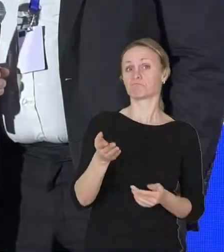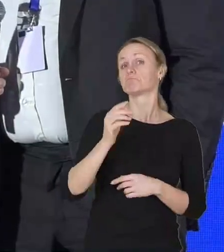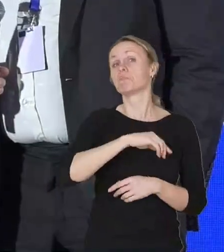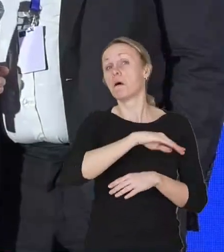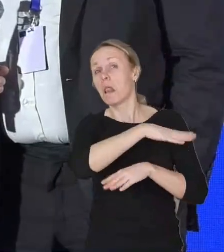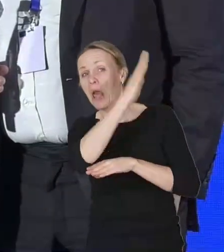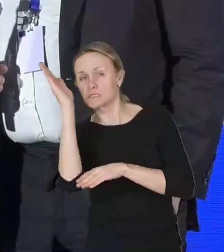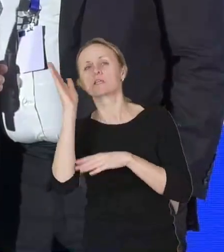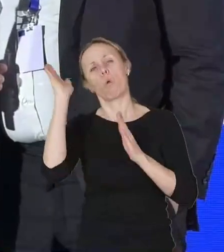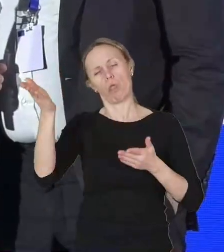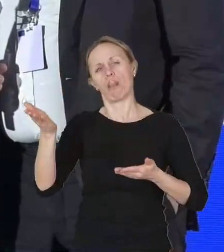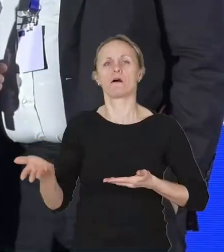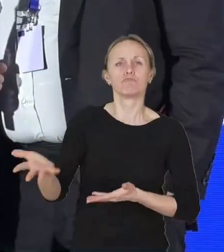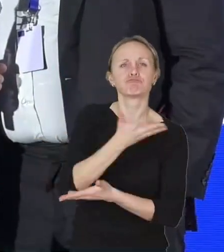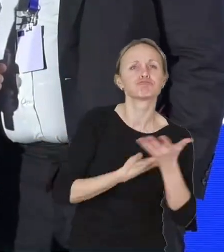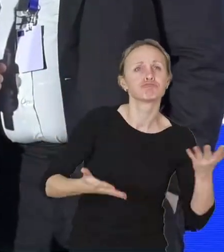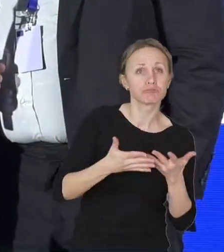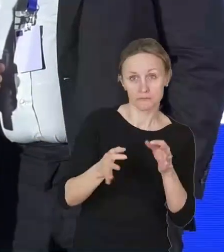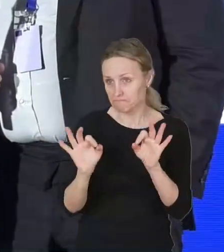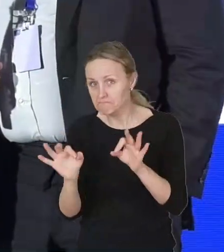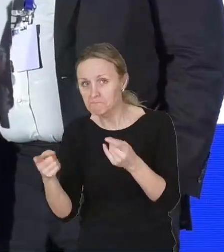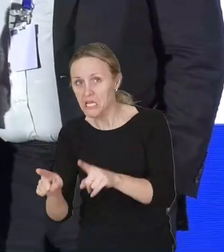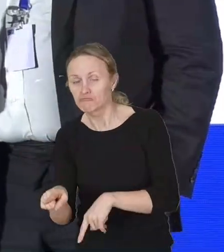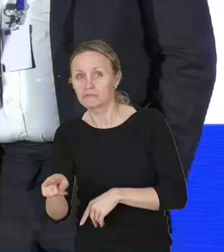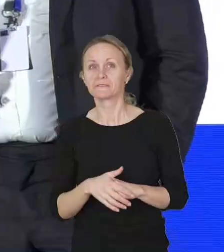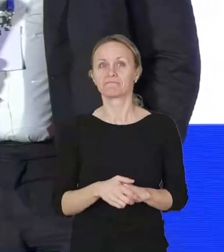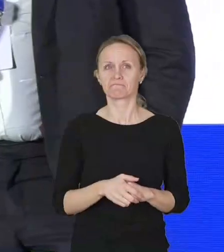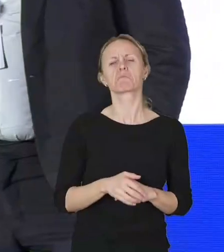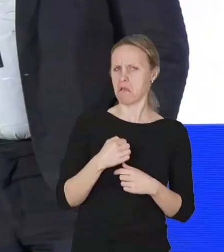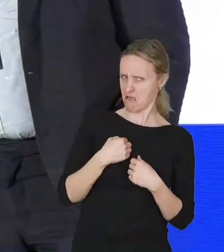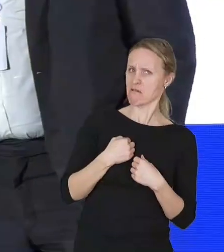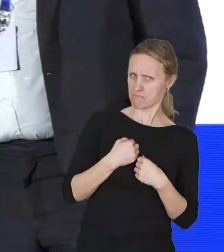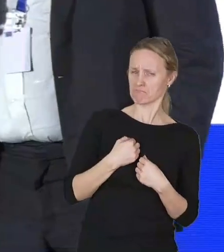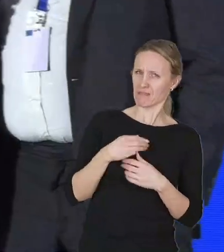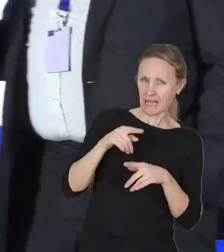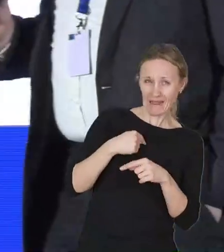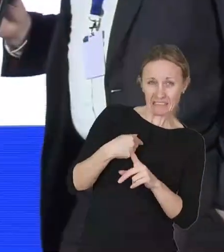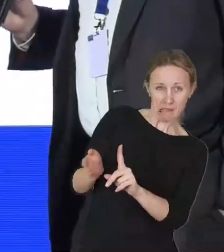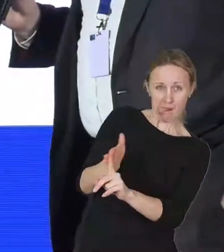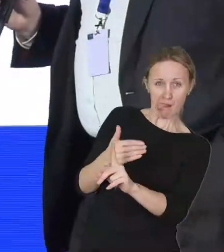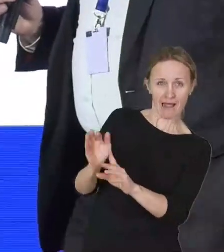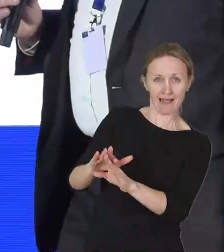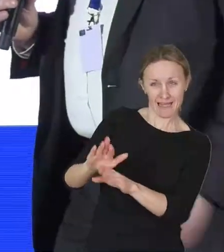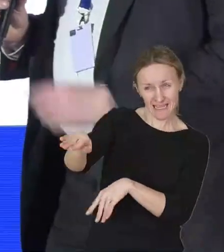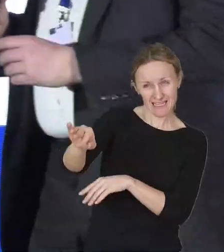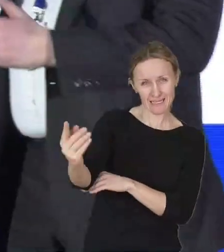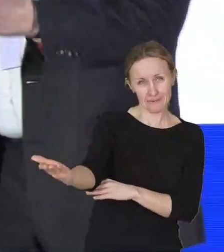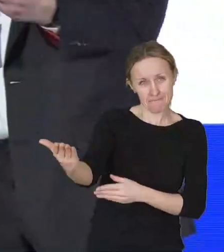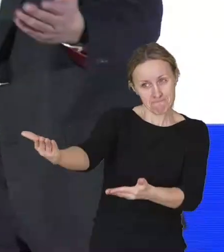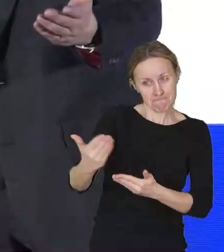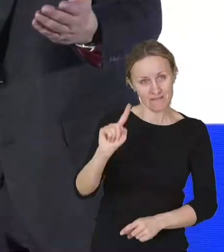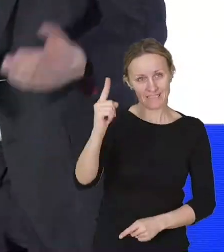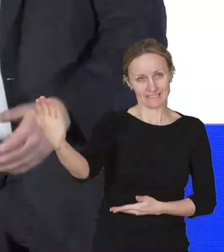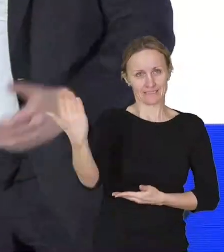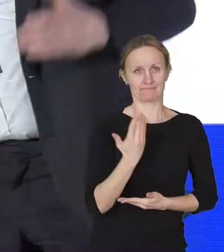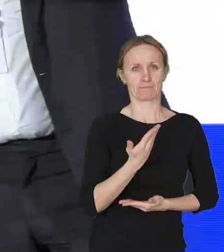will find certain missing points or gaps. Absolutely. And I will be more than happy if you can... Since you